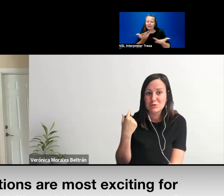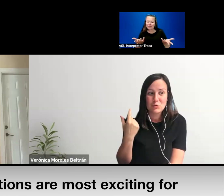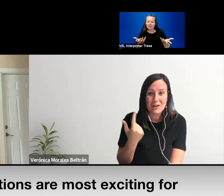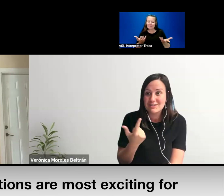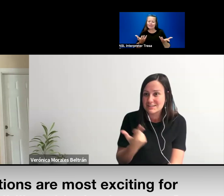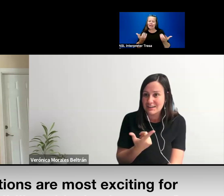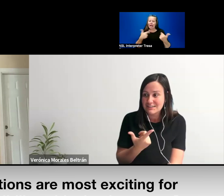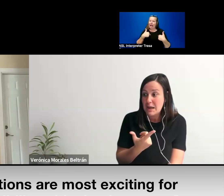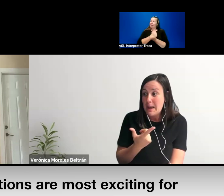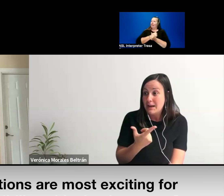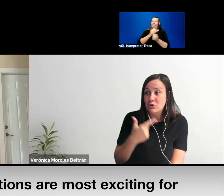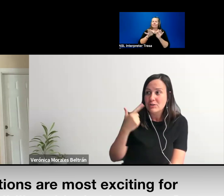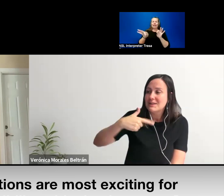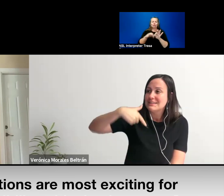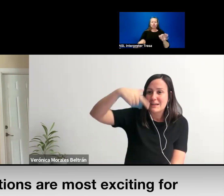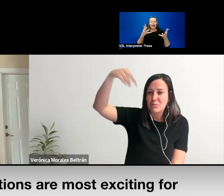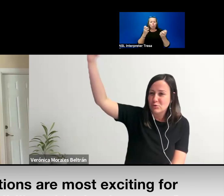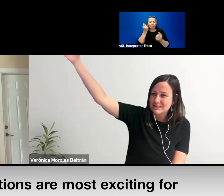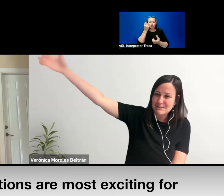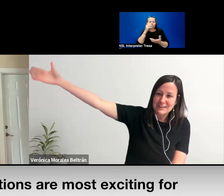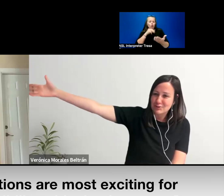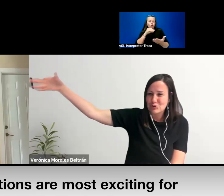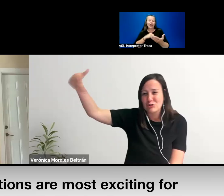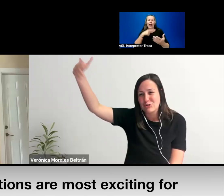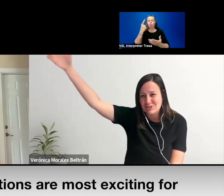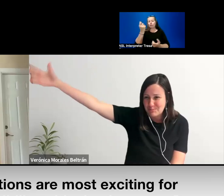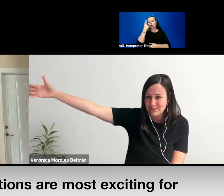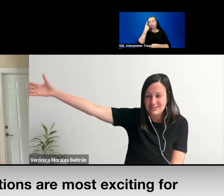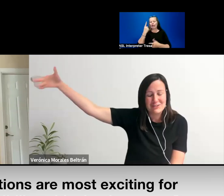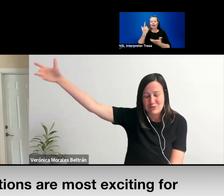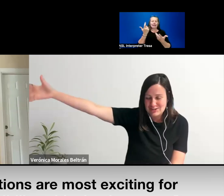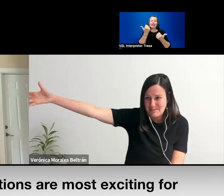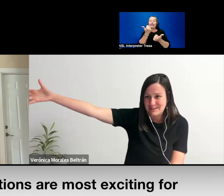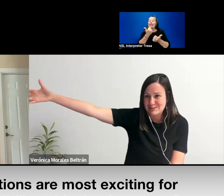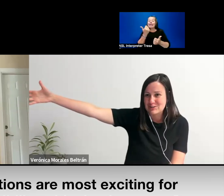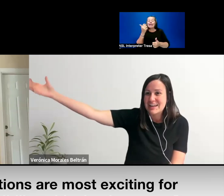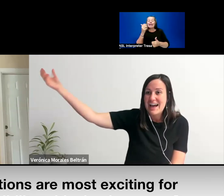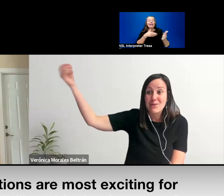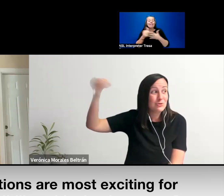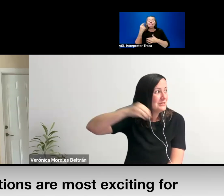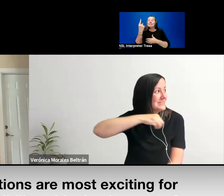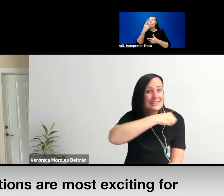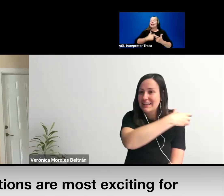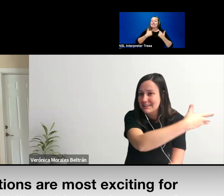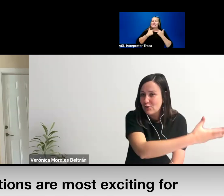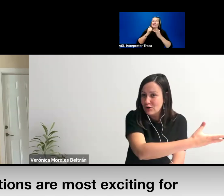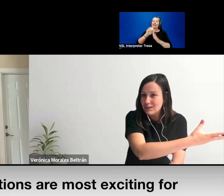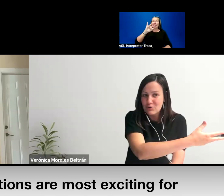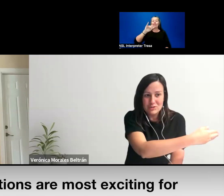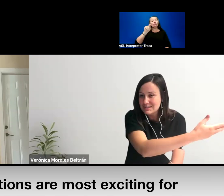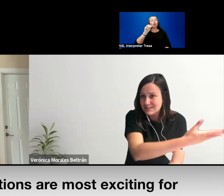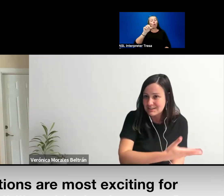I want to understand. Not even someone who is living in Tokyo or in Japan, sorry. I want to understand